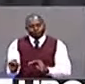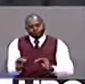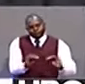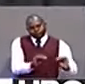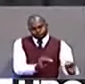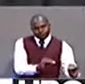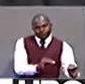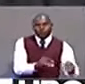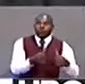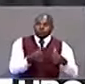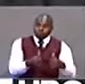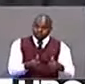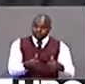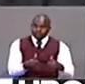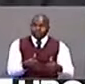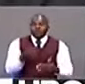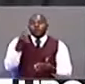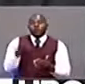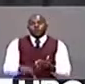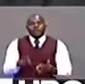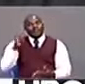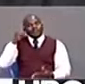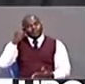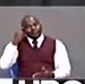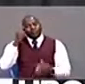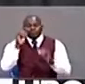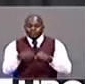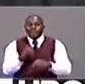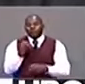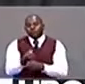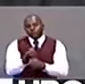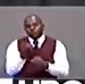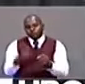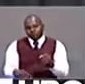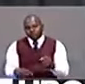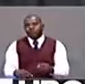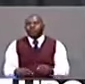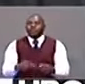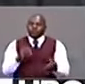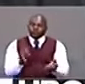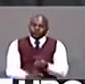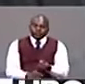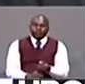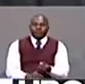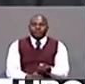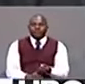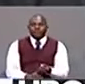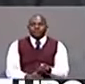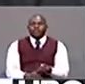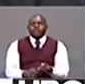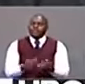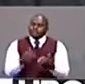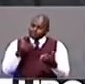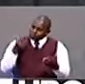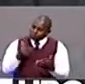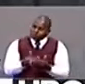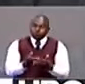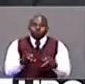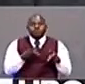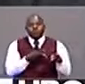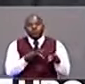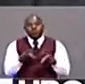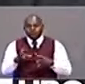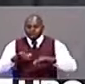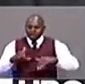live. So, what I think we have to do is to find an amicable way of how